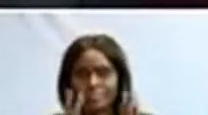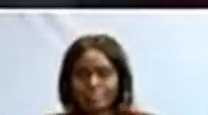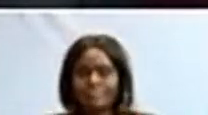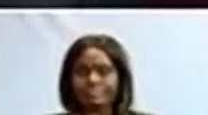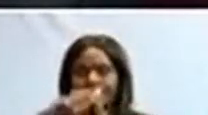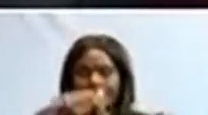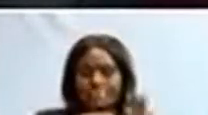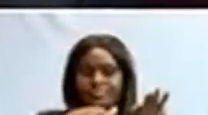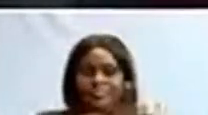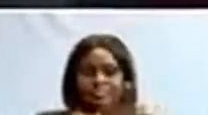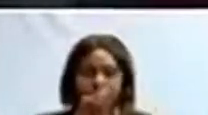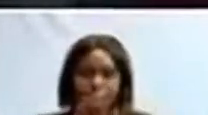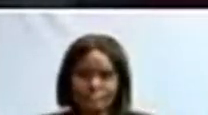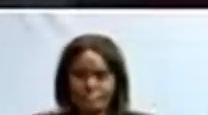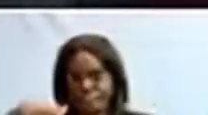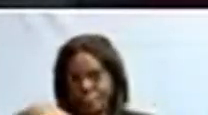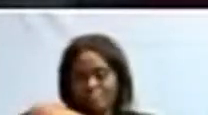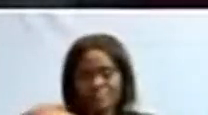tagging.